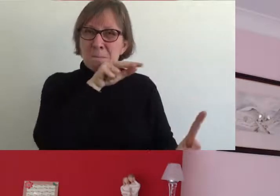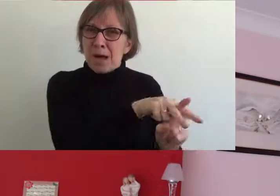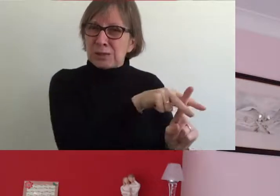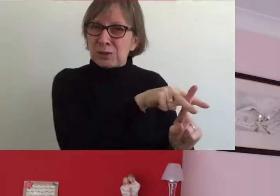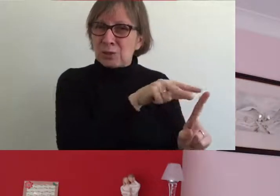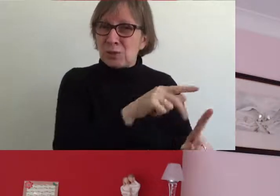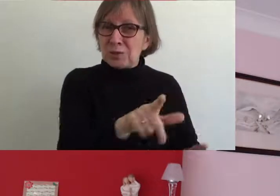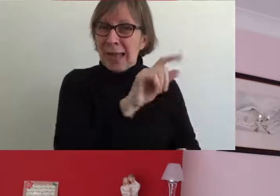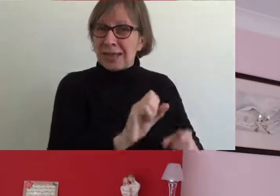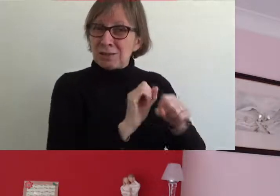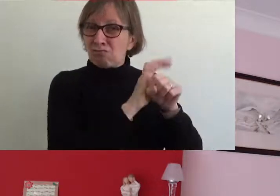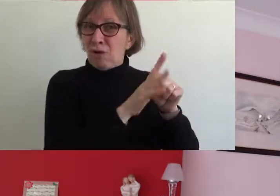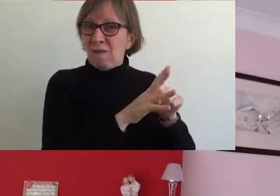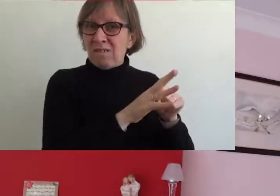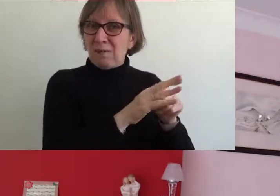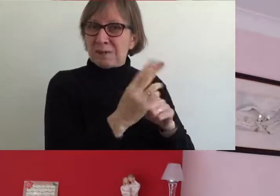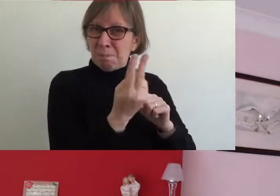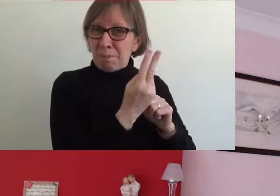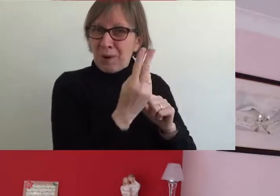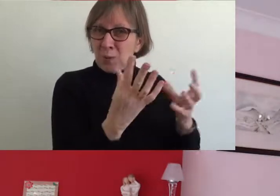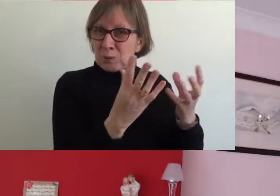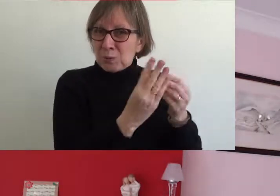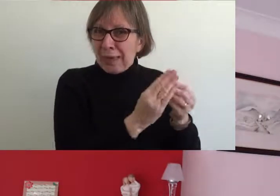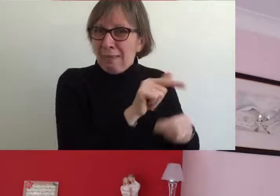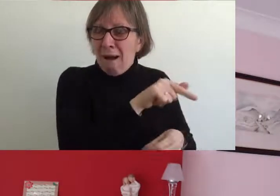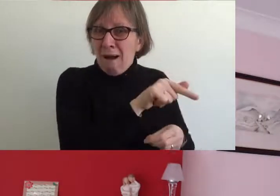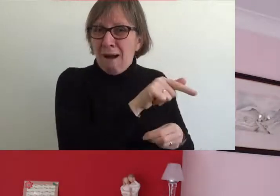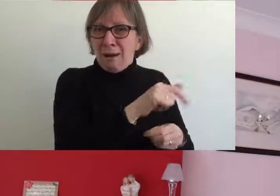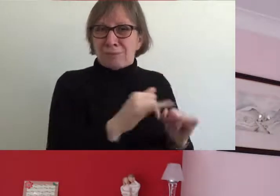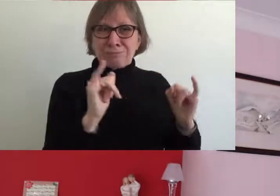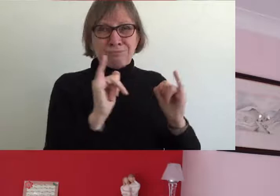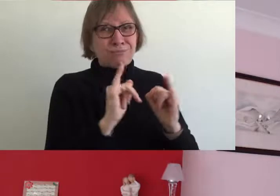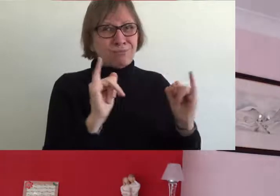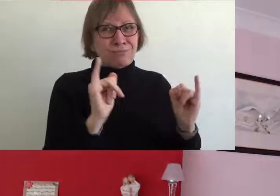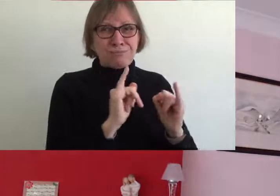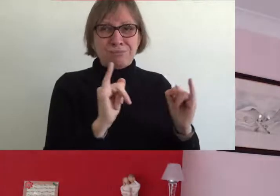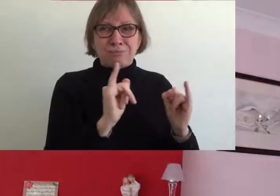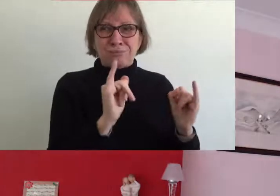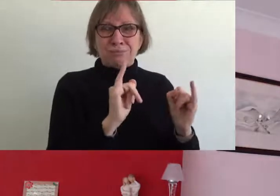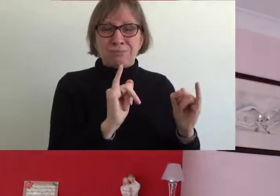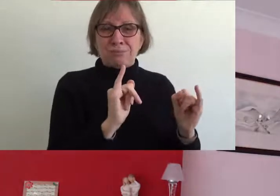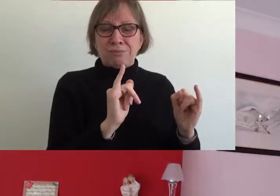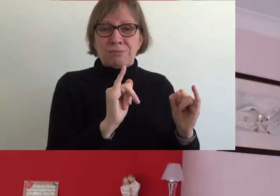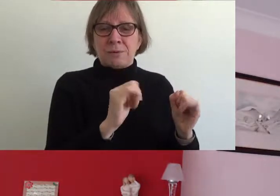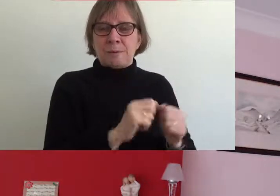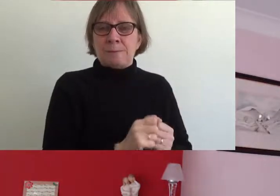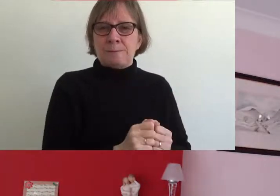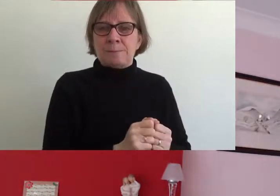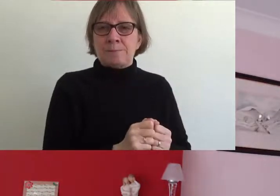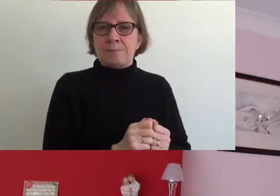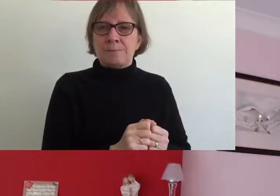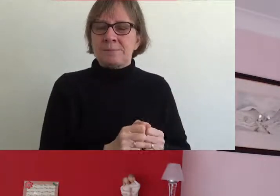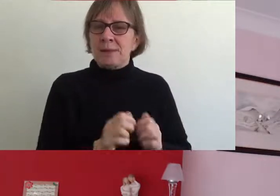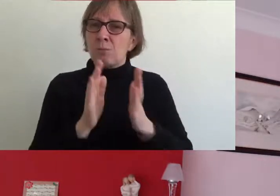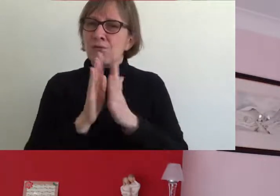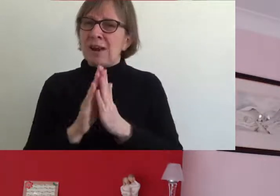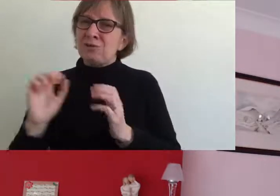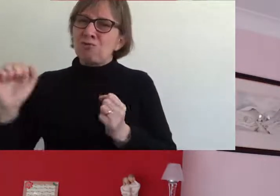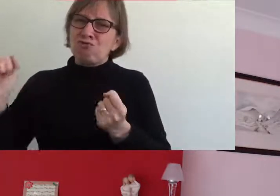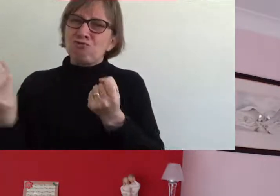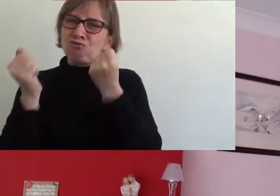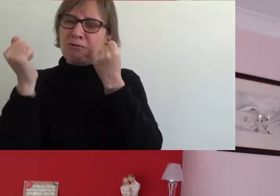the COVID virus, Lord, have so much to deal with, and we pray for